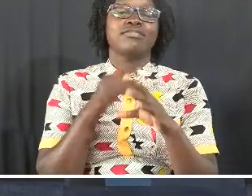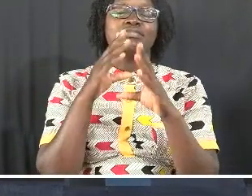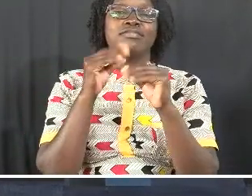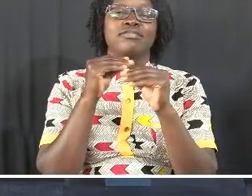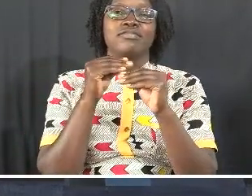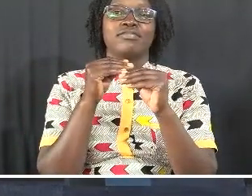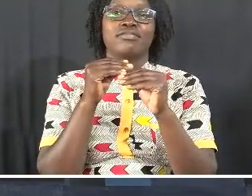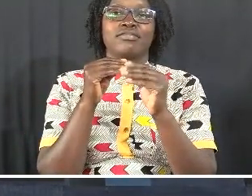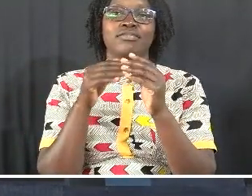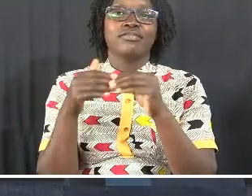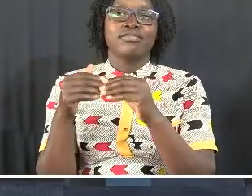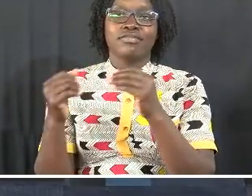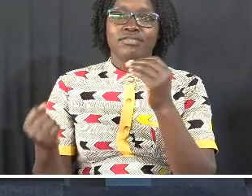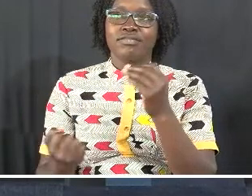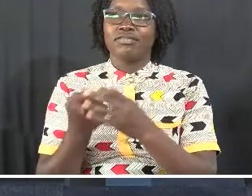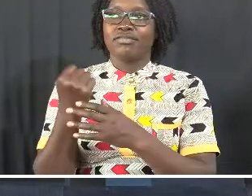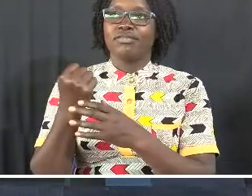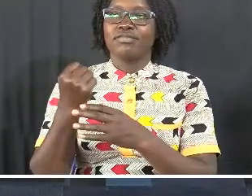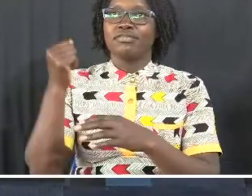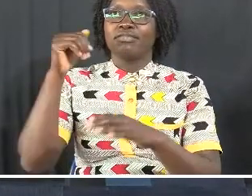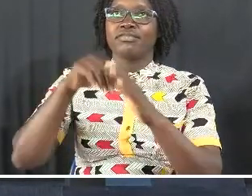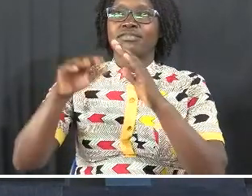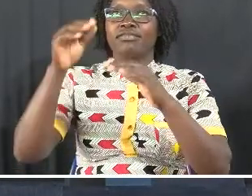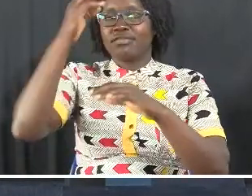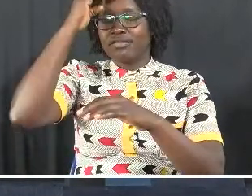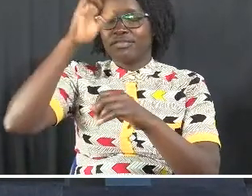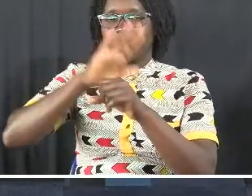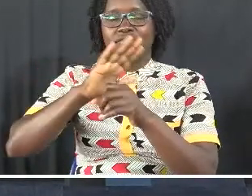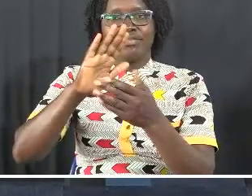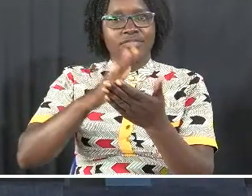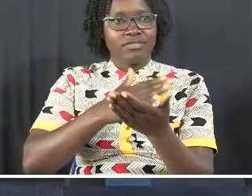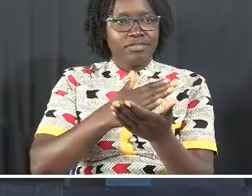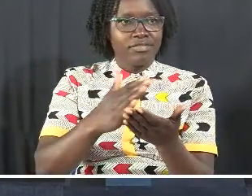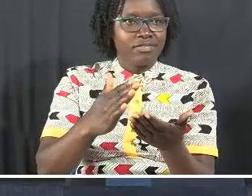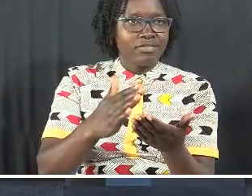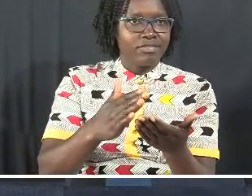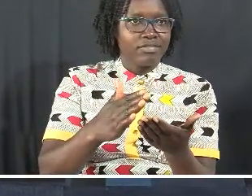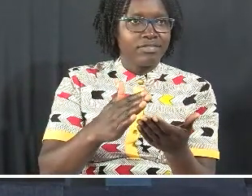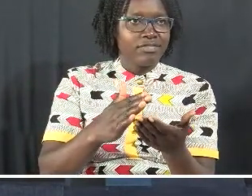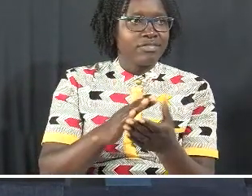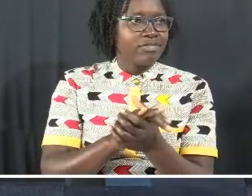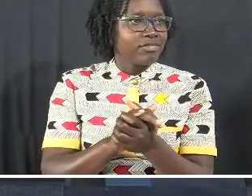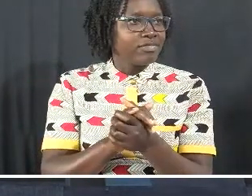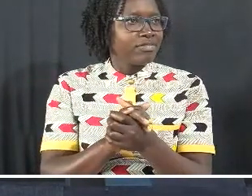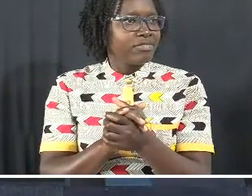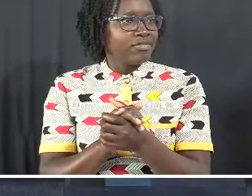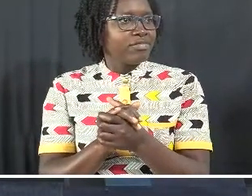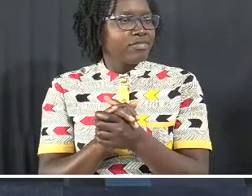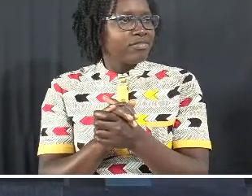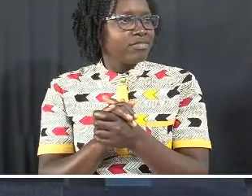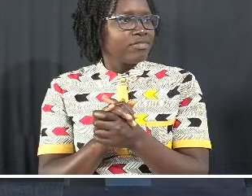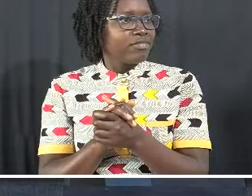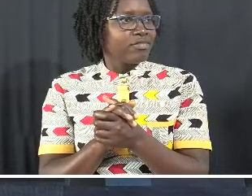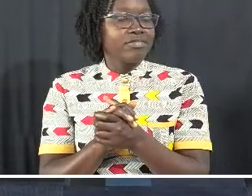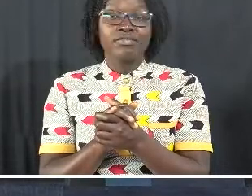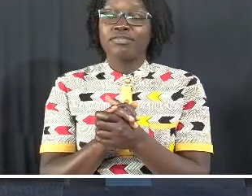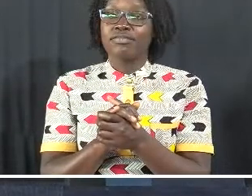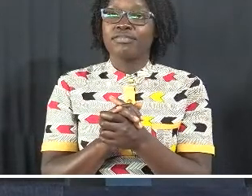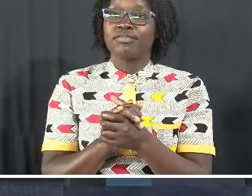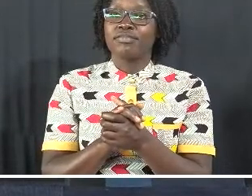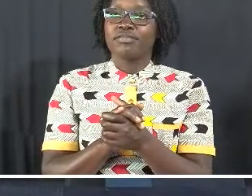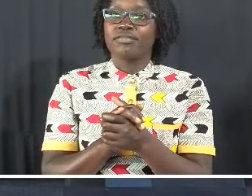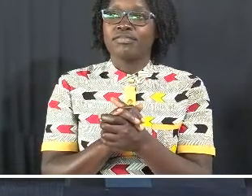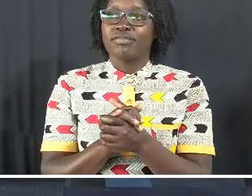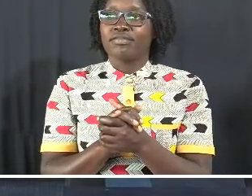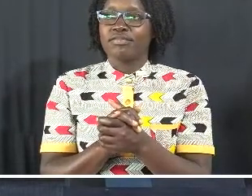sounds, we arrive in that kingdom. There is a song we said we should sing as we finish. Because I'm finishing. I'm making a call and I'm